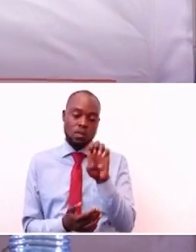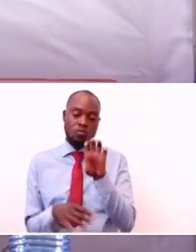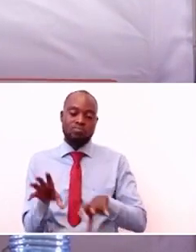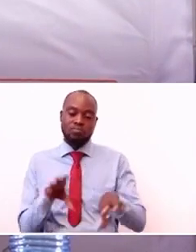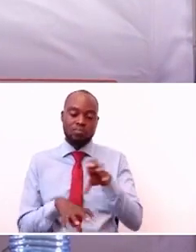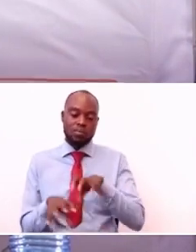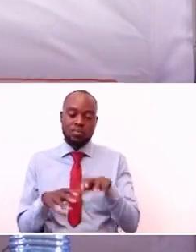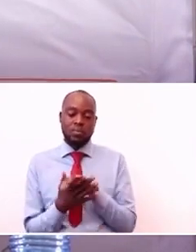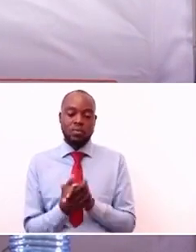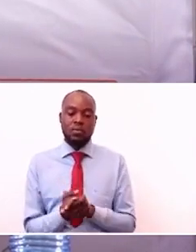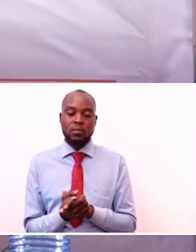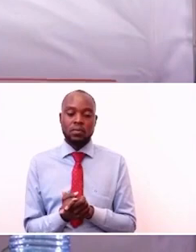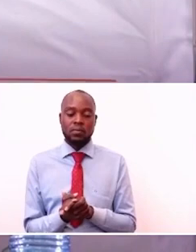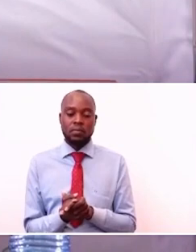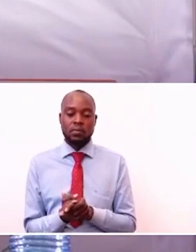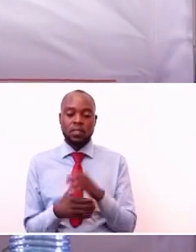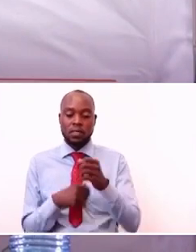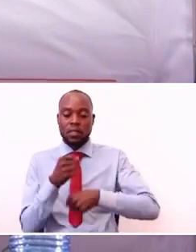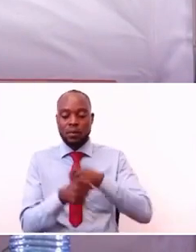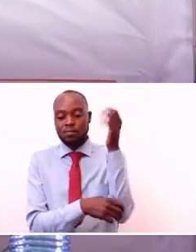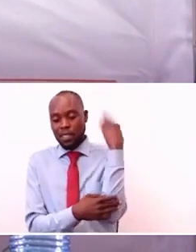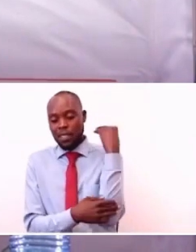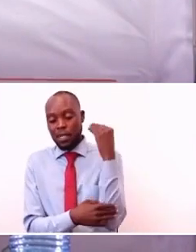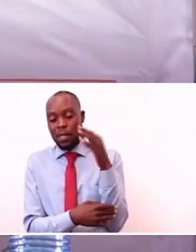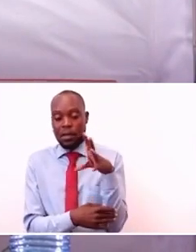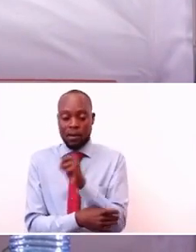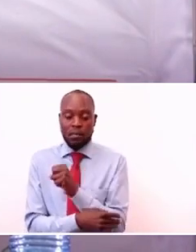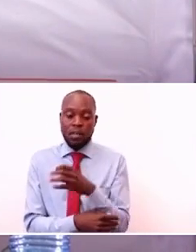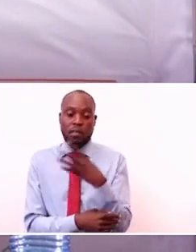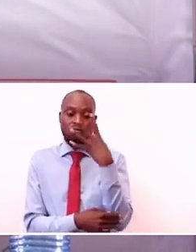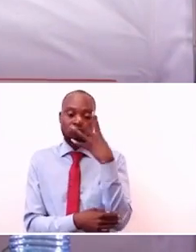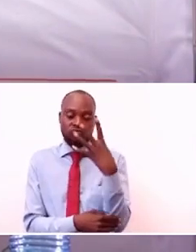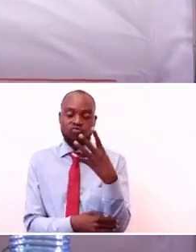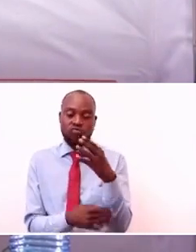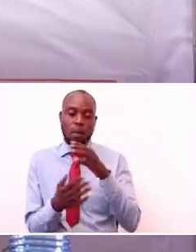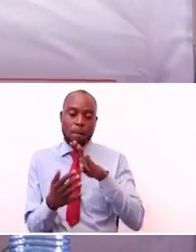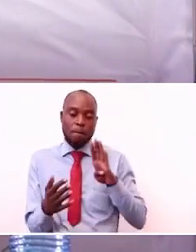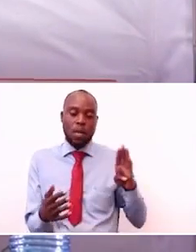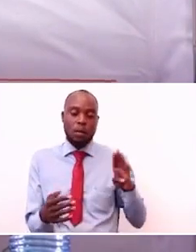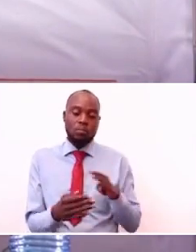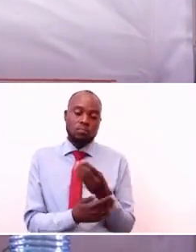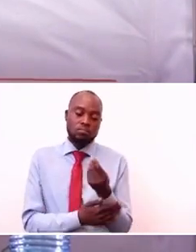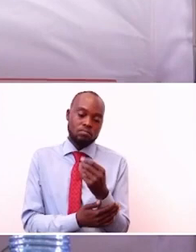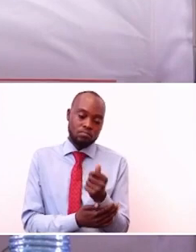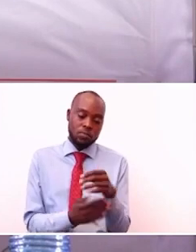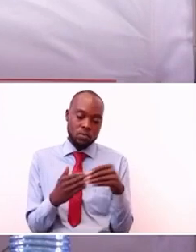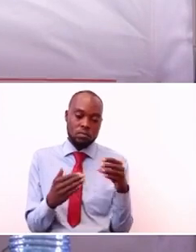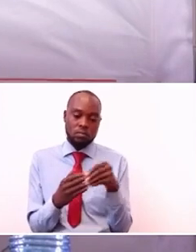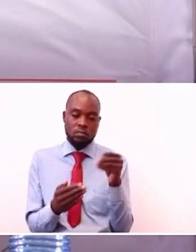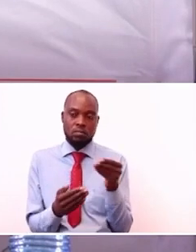year raised $4 billion. Does any policymaker in this room aware of that